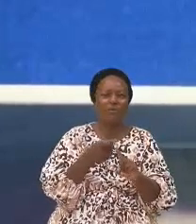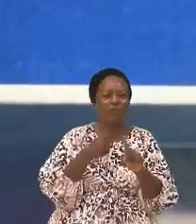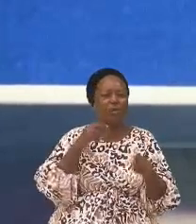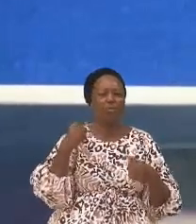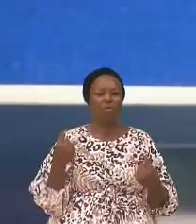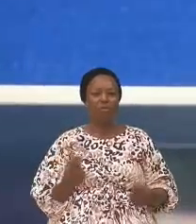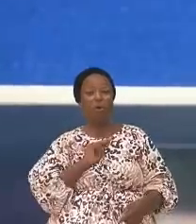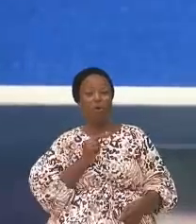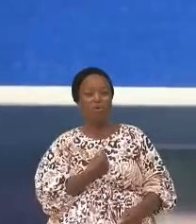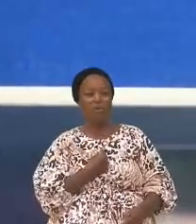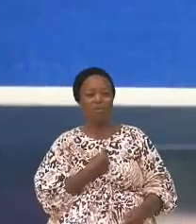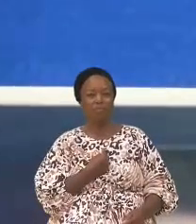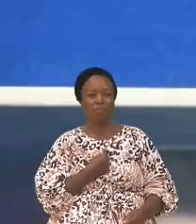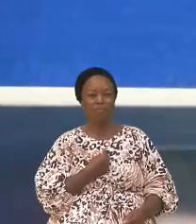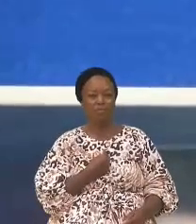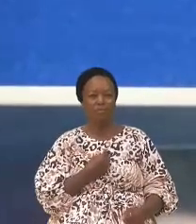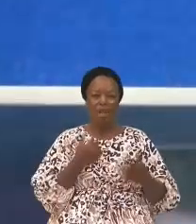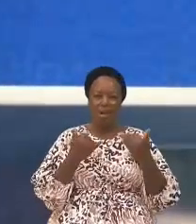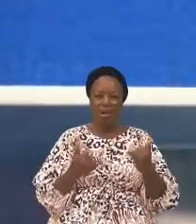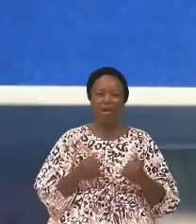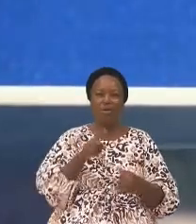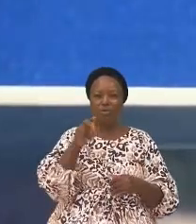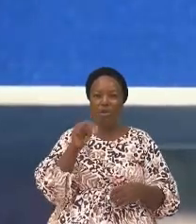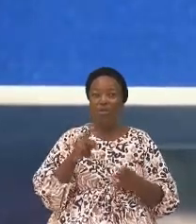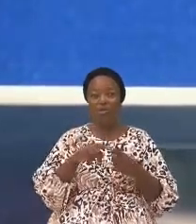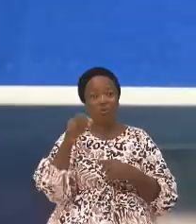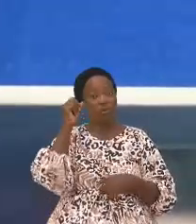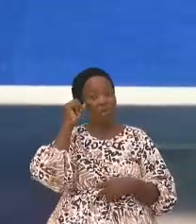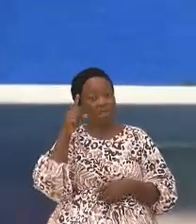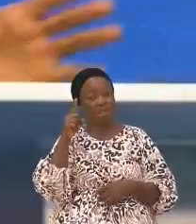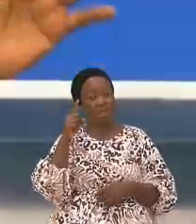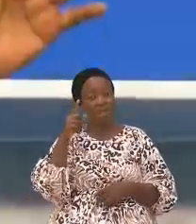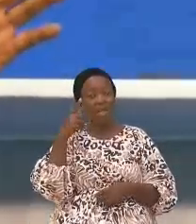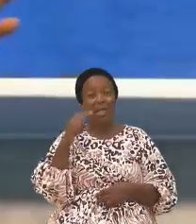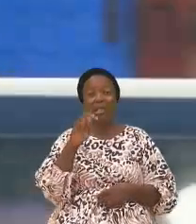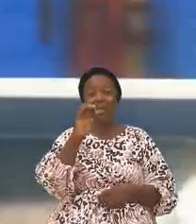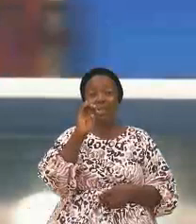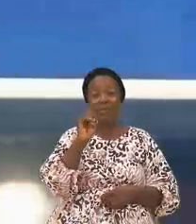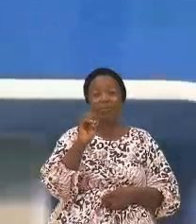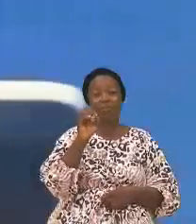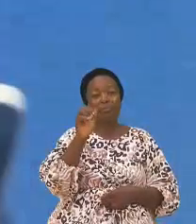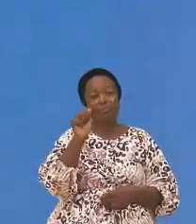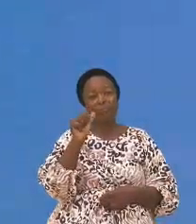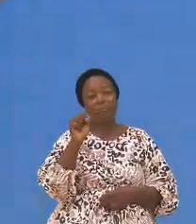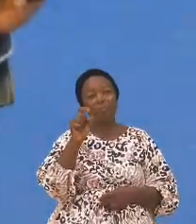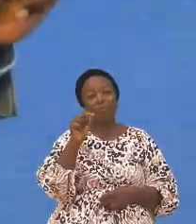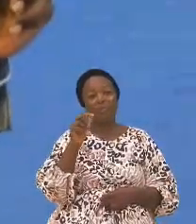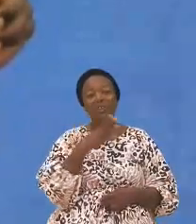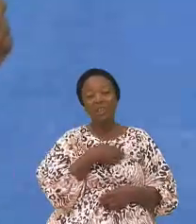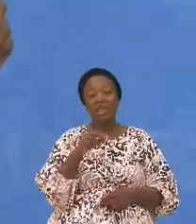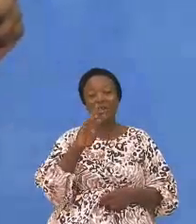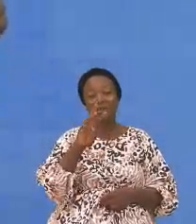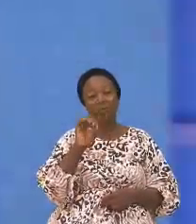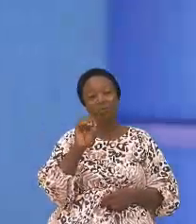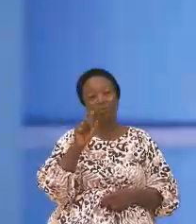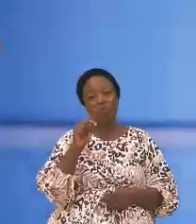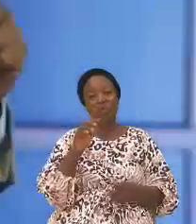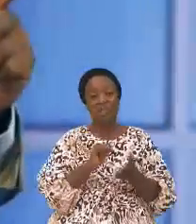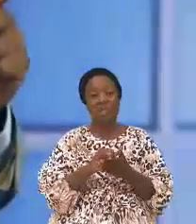our transgressions from us. Now, you need to understand the east and